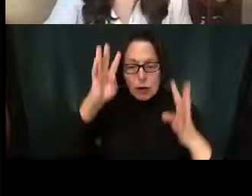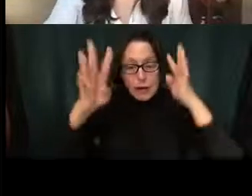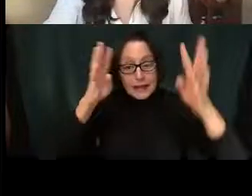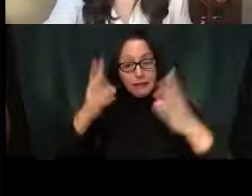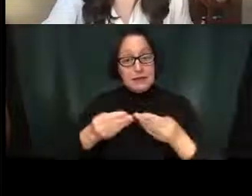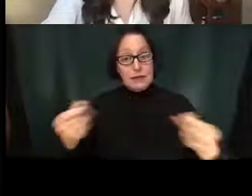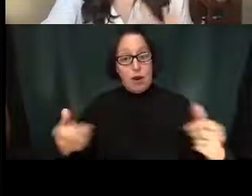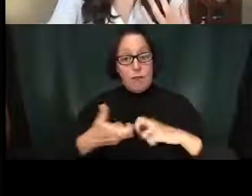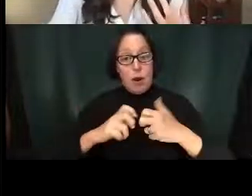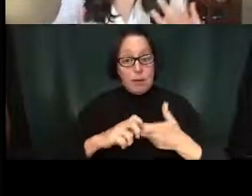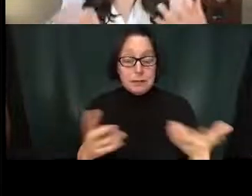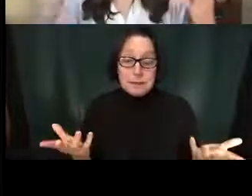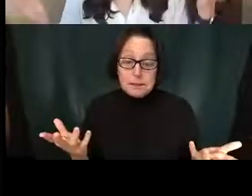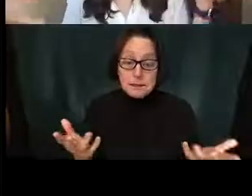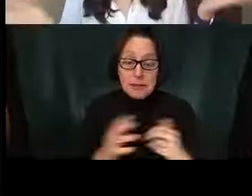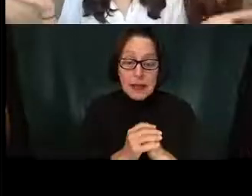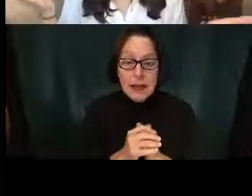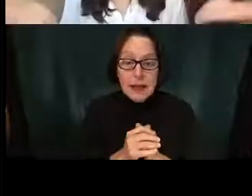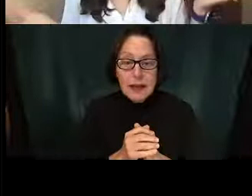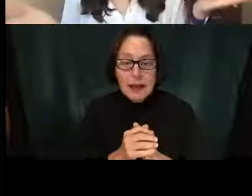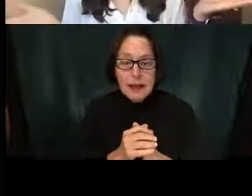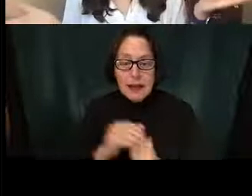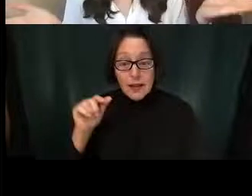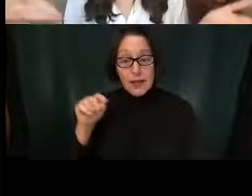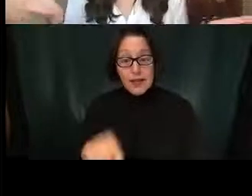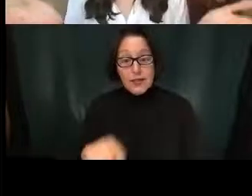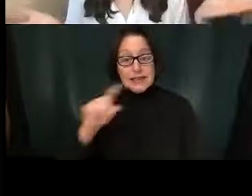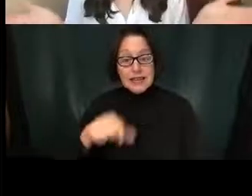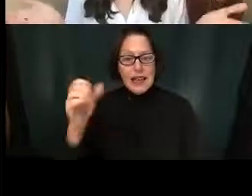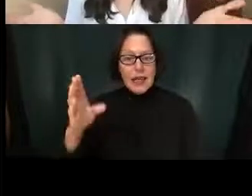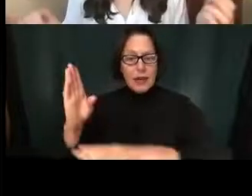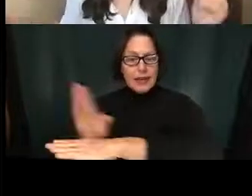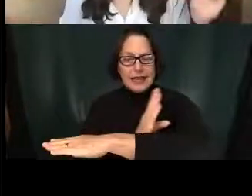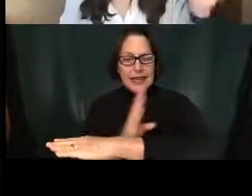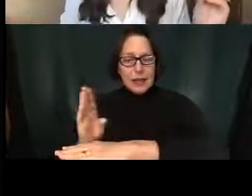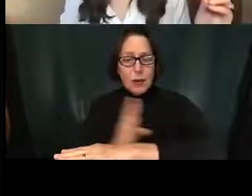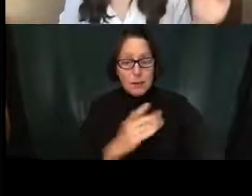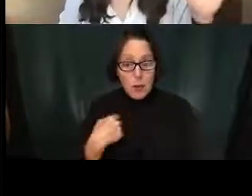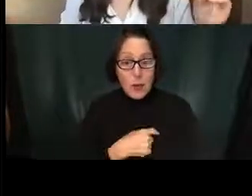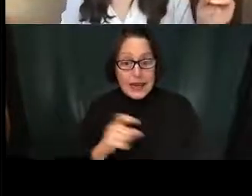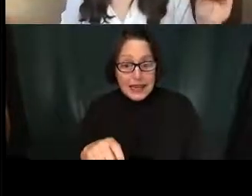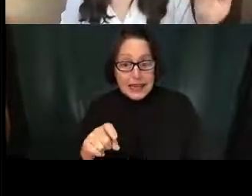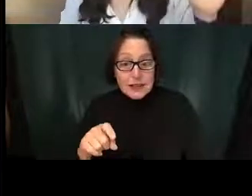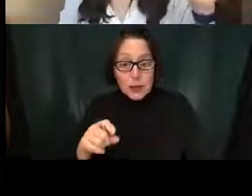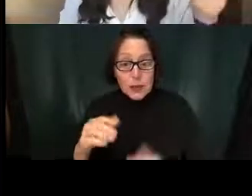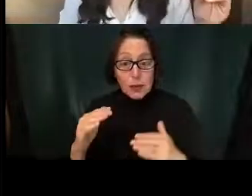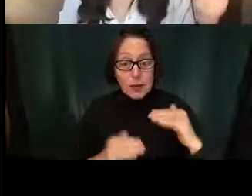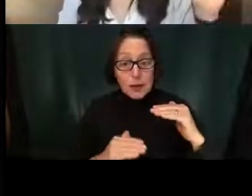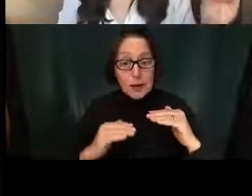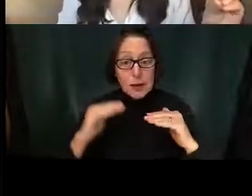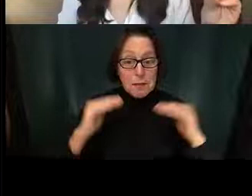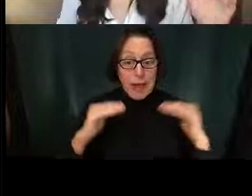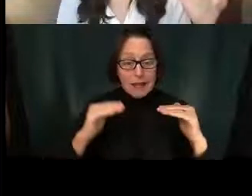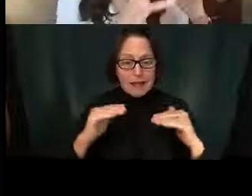problem. And so this is another continuum that we need to balance. When are we showing up to